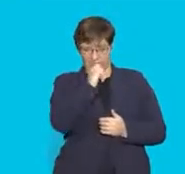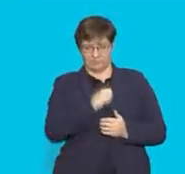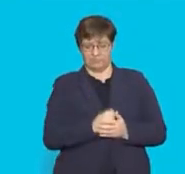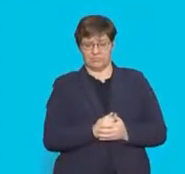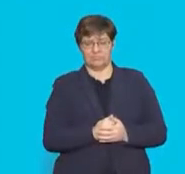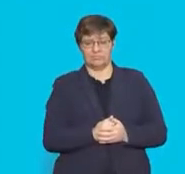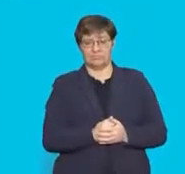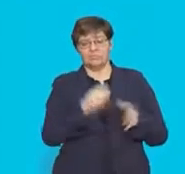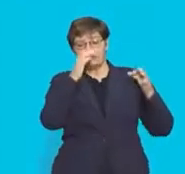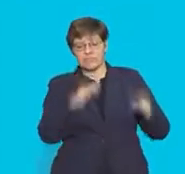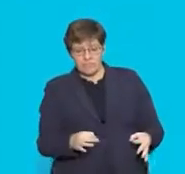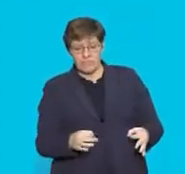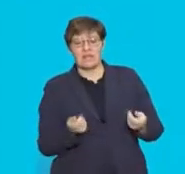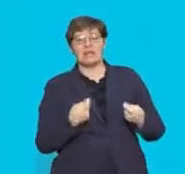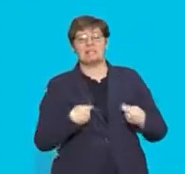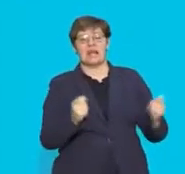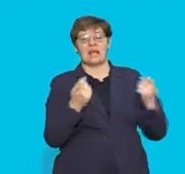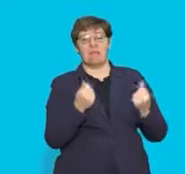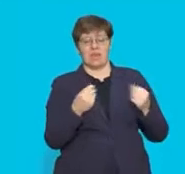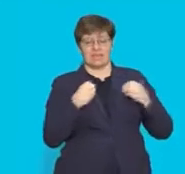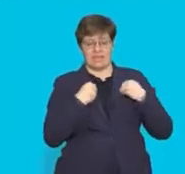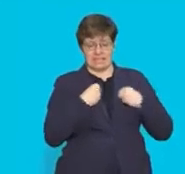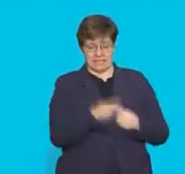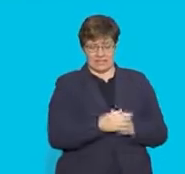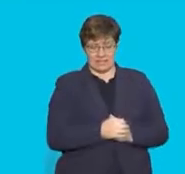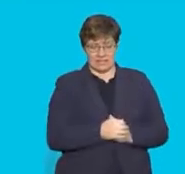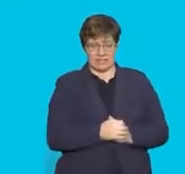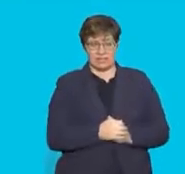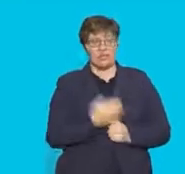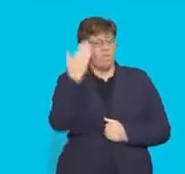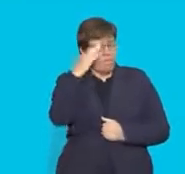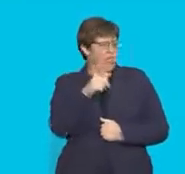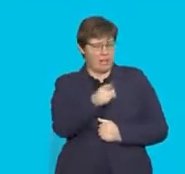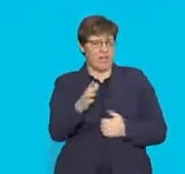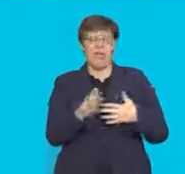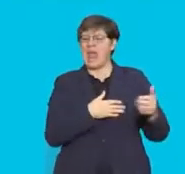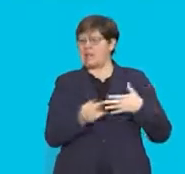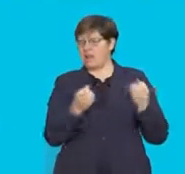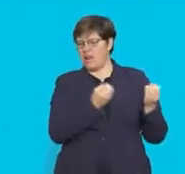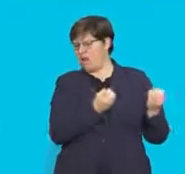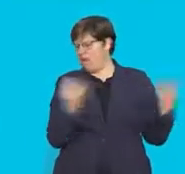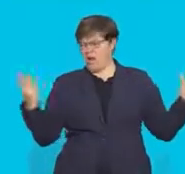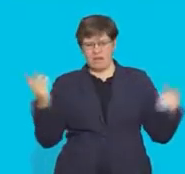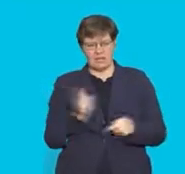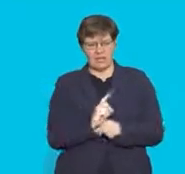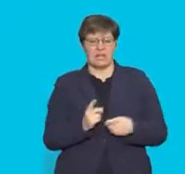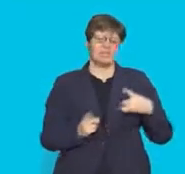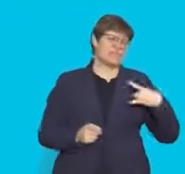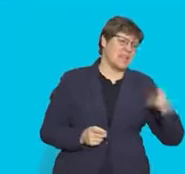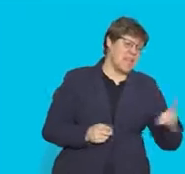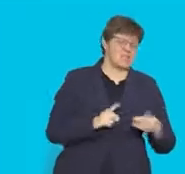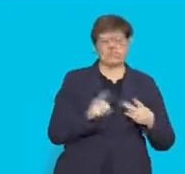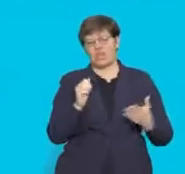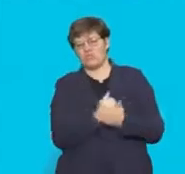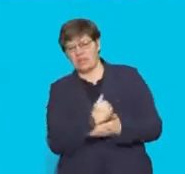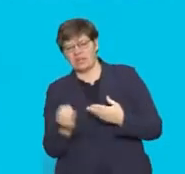Calculate or determine the selling price of the asset. We know we've dealt with this at length. We can sell for cash, we can sell